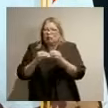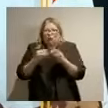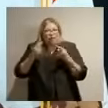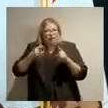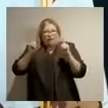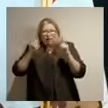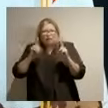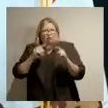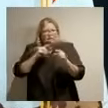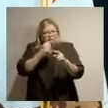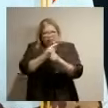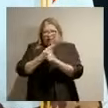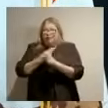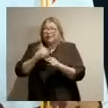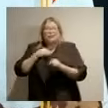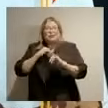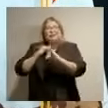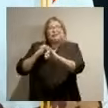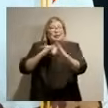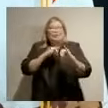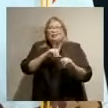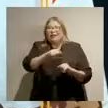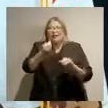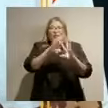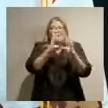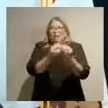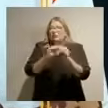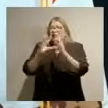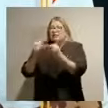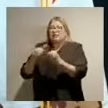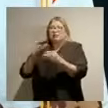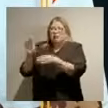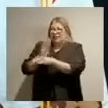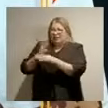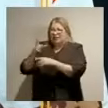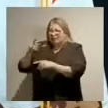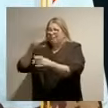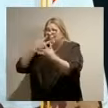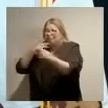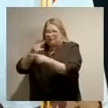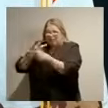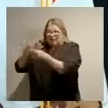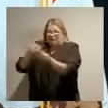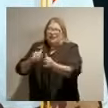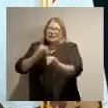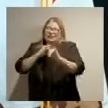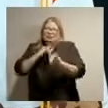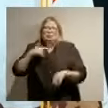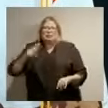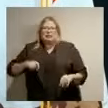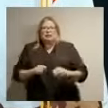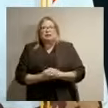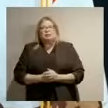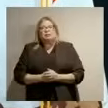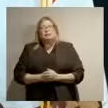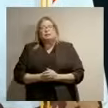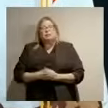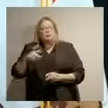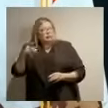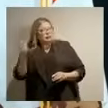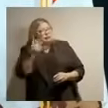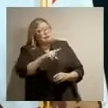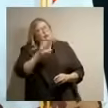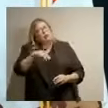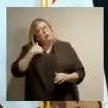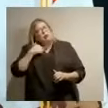lot of other families and private businesses are doing. We're up to that task. I also wanted to ask, you're sponsoring a bill around